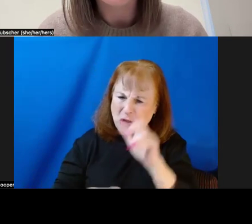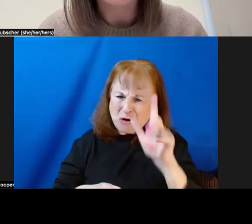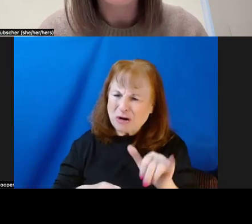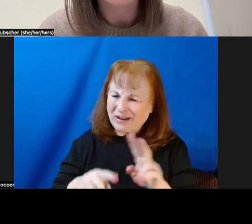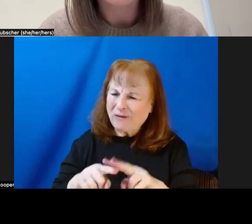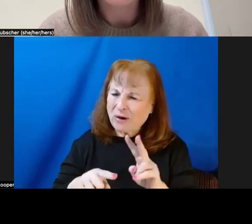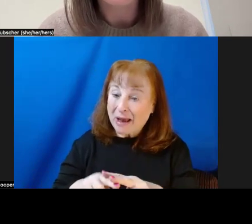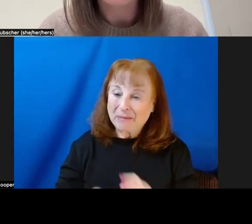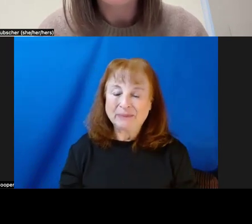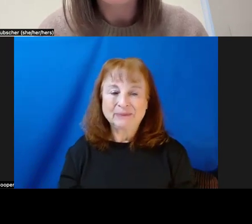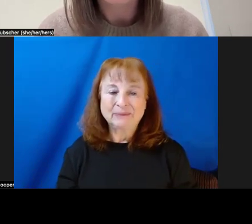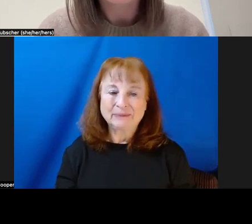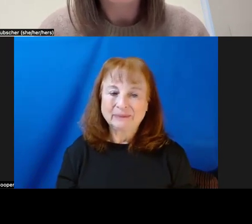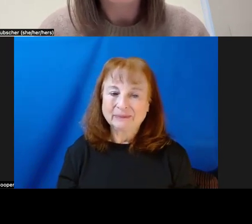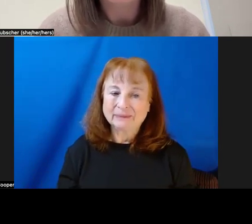vocabularies.